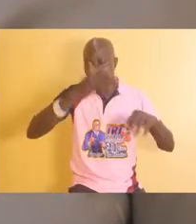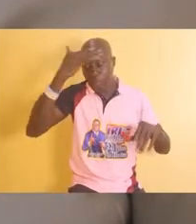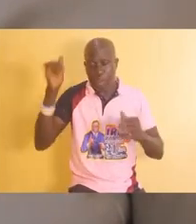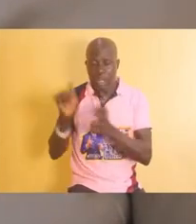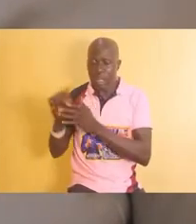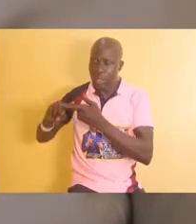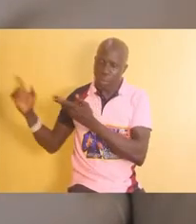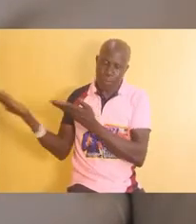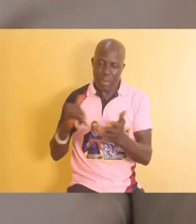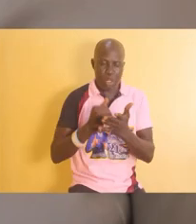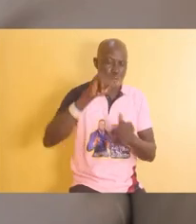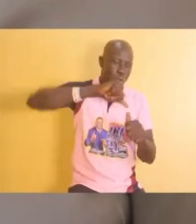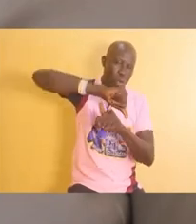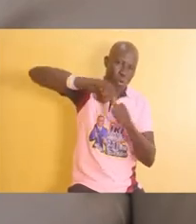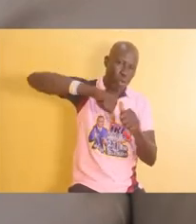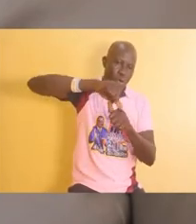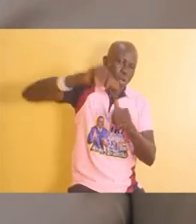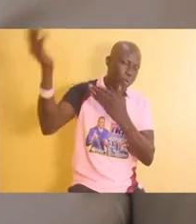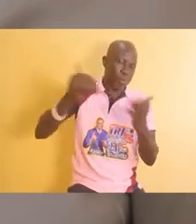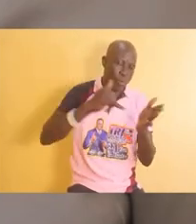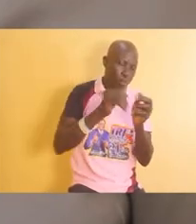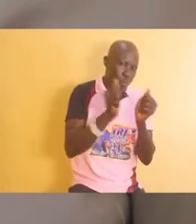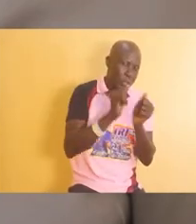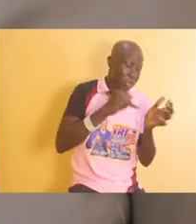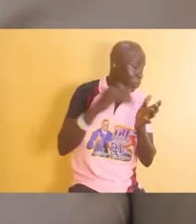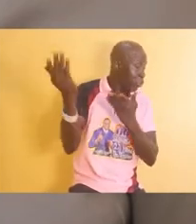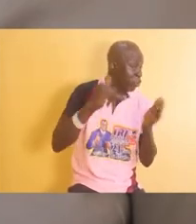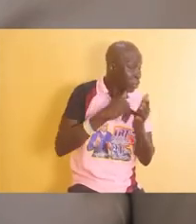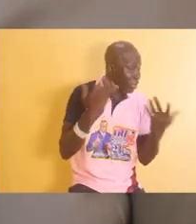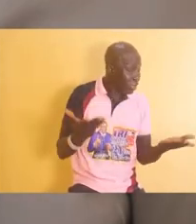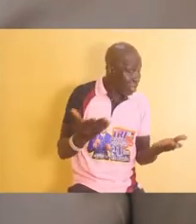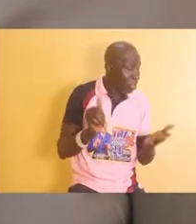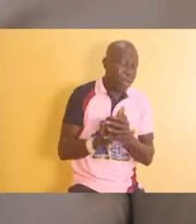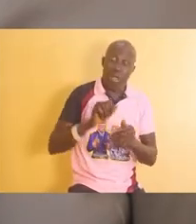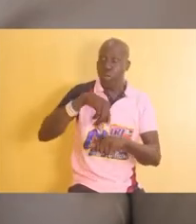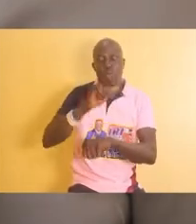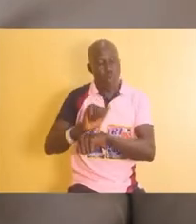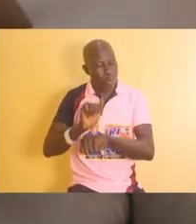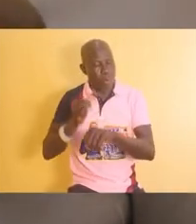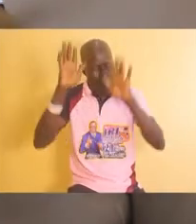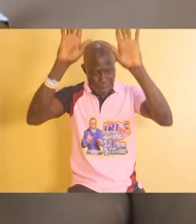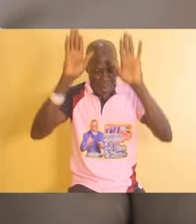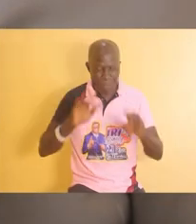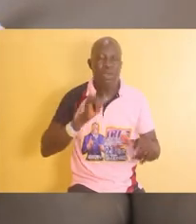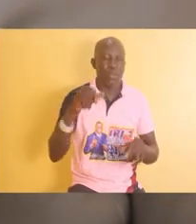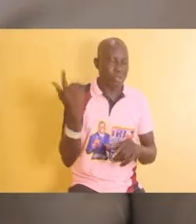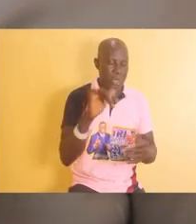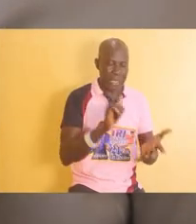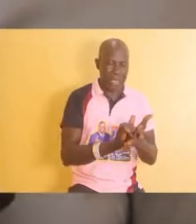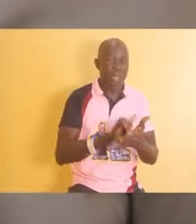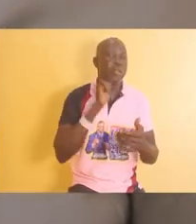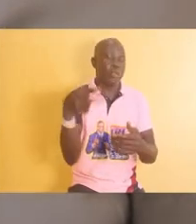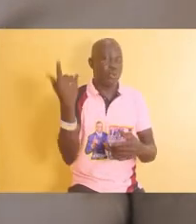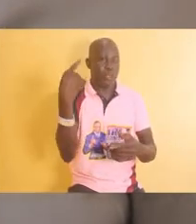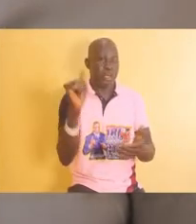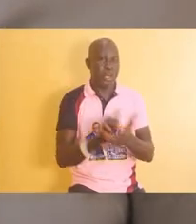mú òróró yẹn dání. Don't forget to come with your. Mo dání o. Come with it. Mo dání o. Come with it. O máa ṣiṣẹ́ agbára. Ìyẹn nìkan kọ́. Ìyẹn nìkan